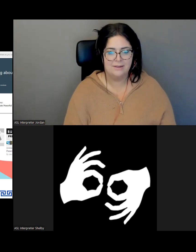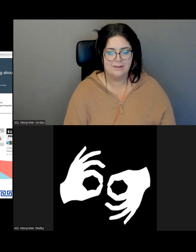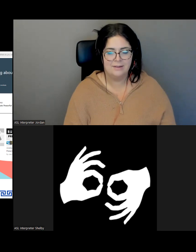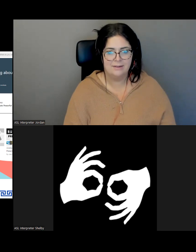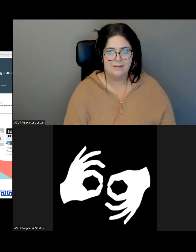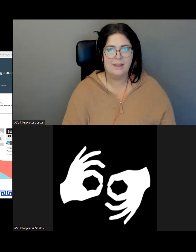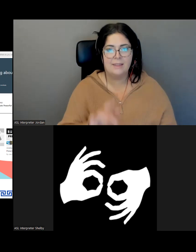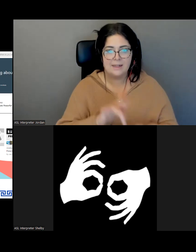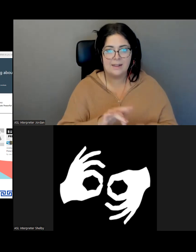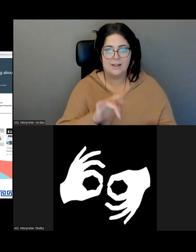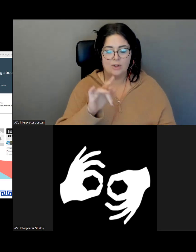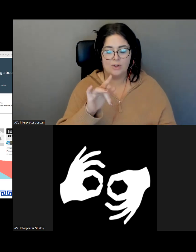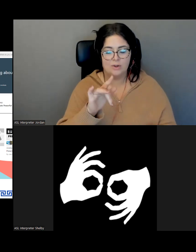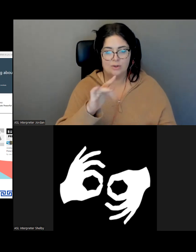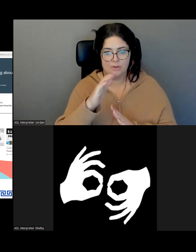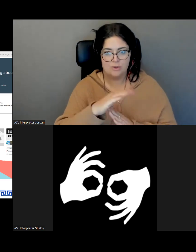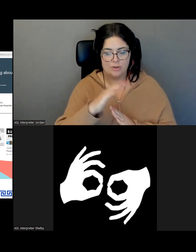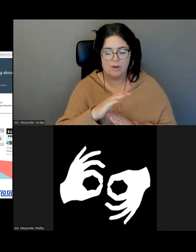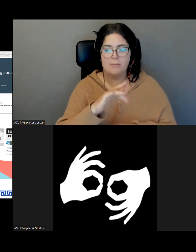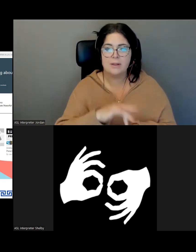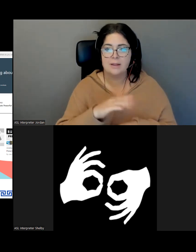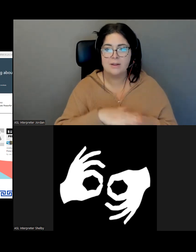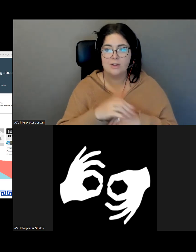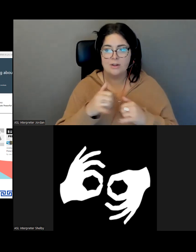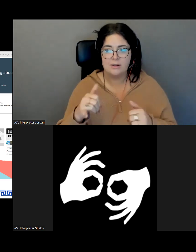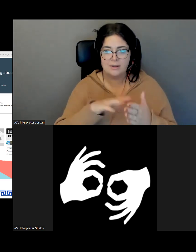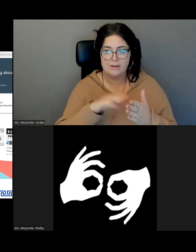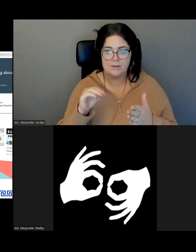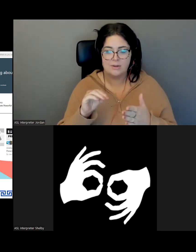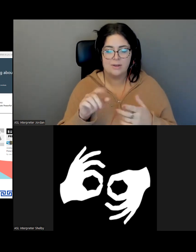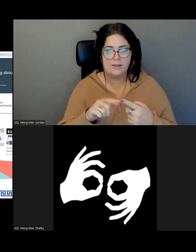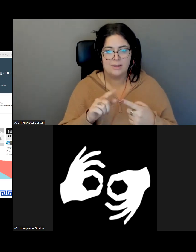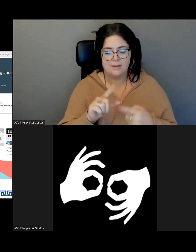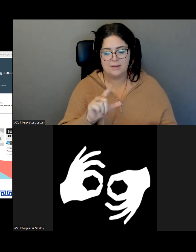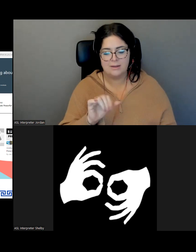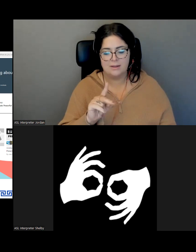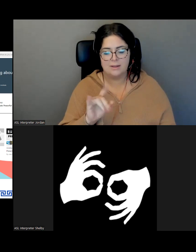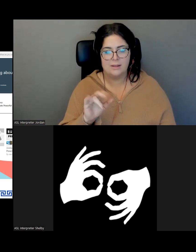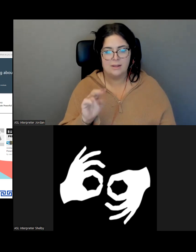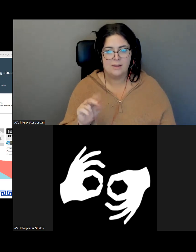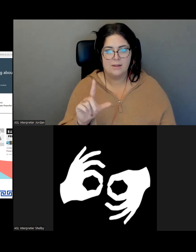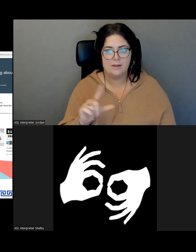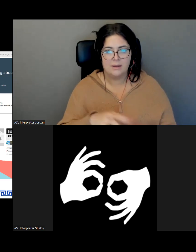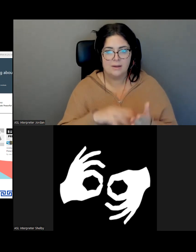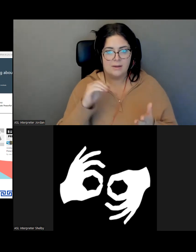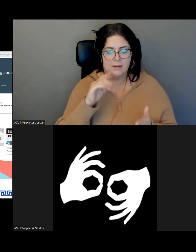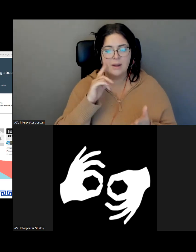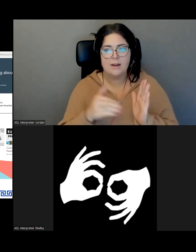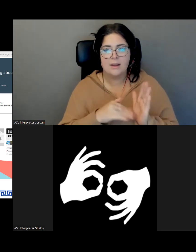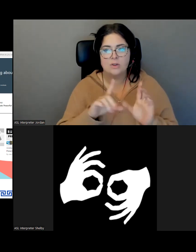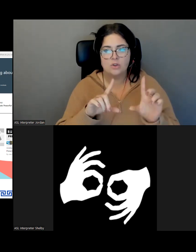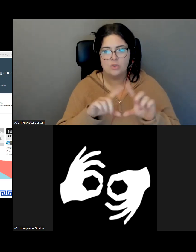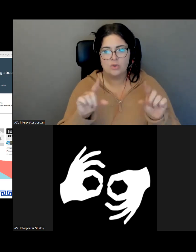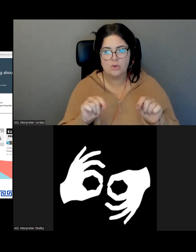we did before, scroll down to online learning, and then select LinkedIn Learning. For this, you'll just need to use your library card number